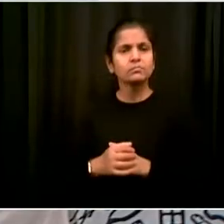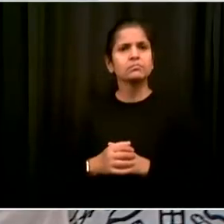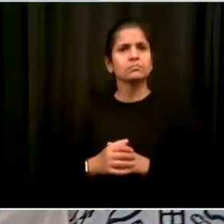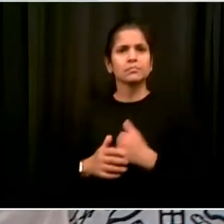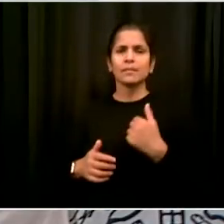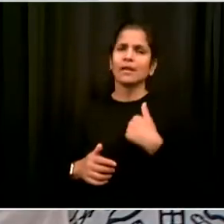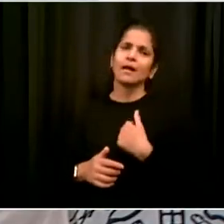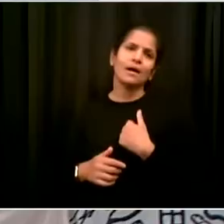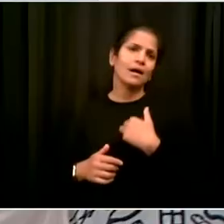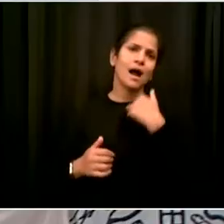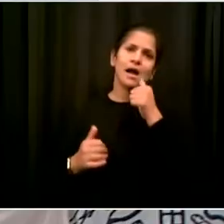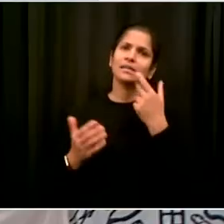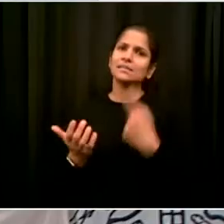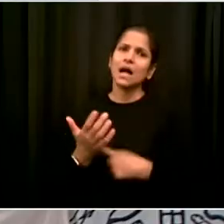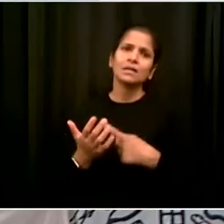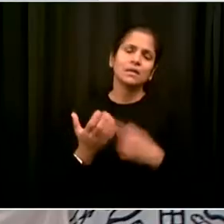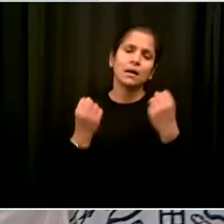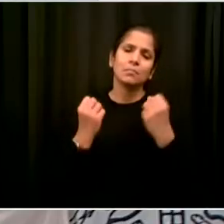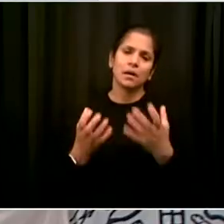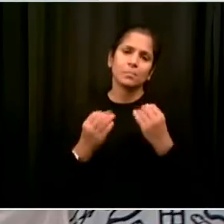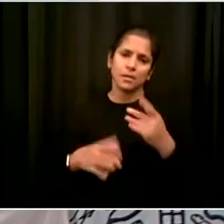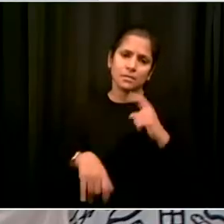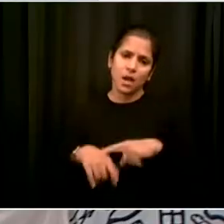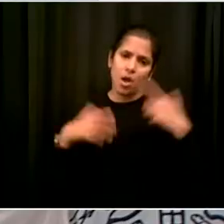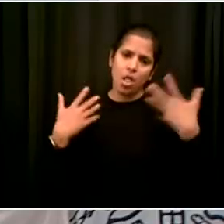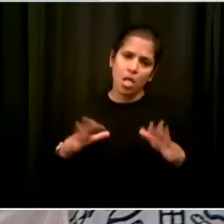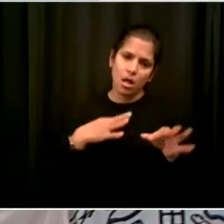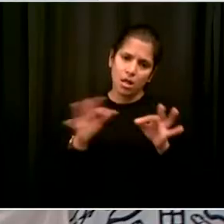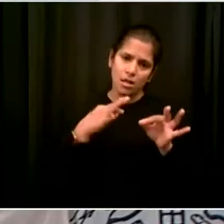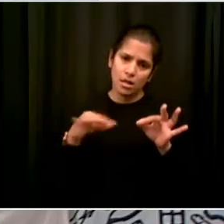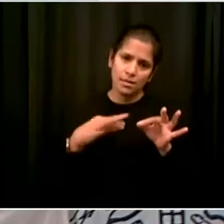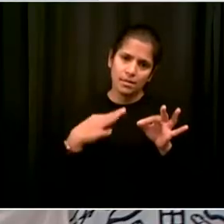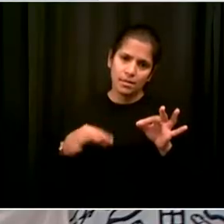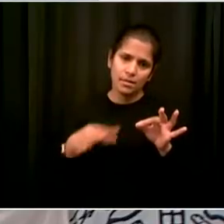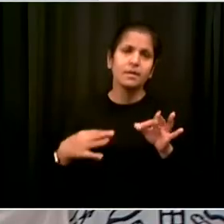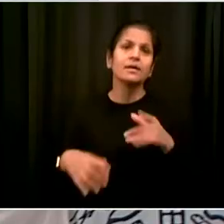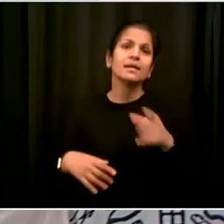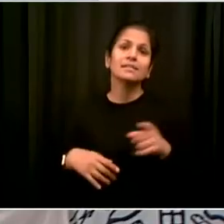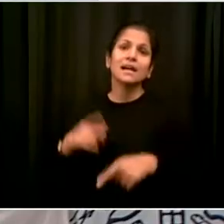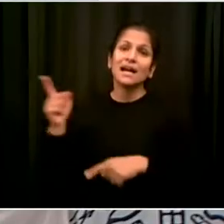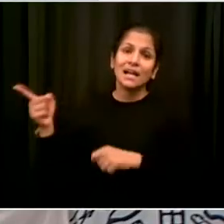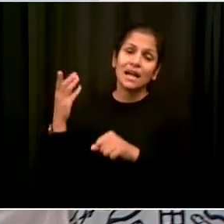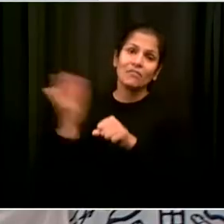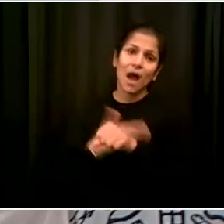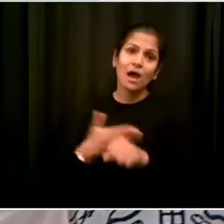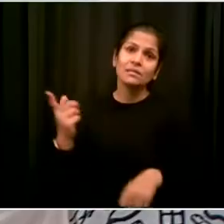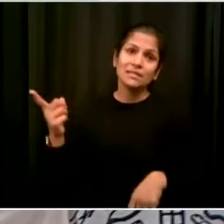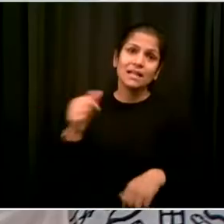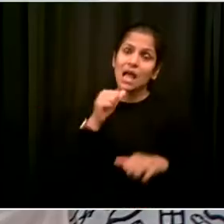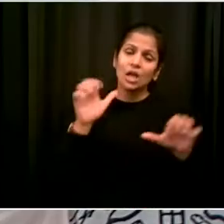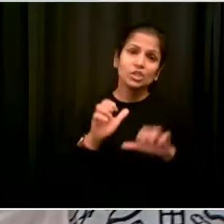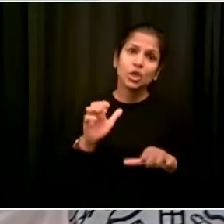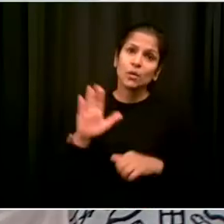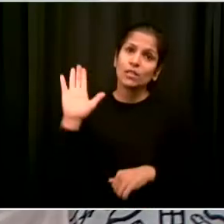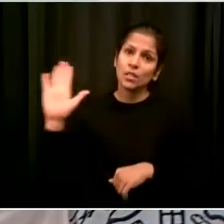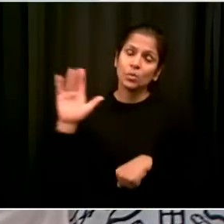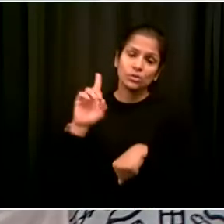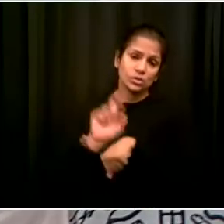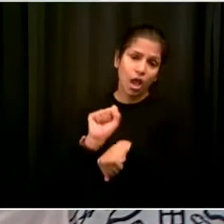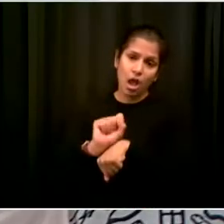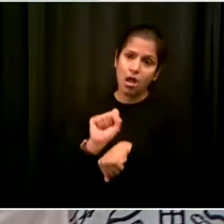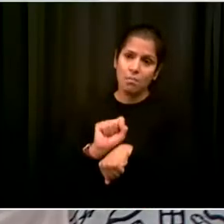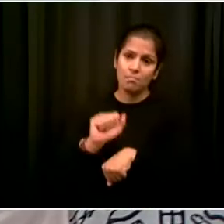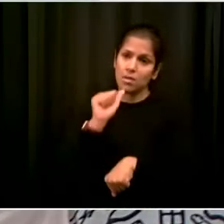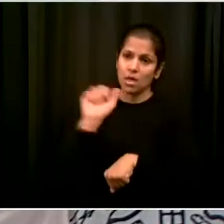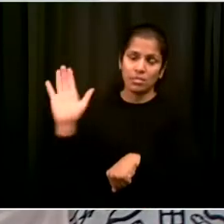he was fired because of non-performance of his duties. I can't go into the TikTok years ago, obviously,